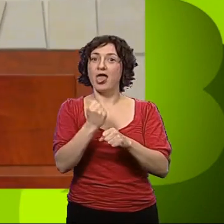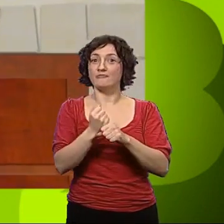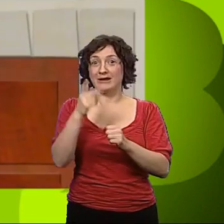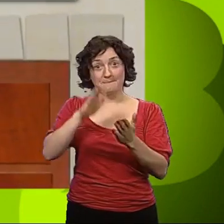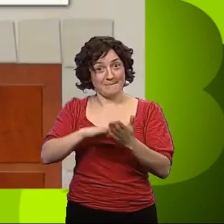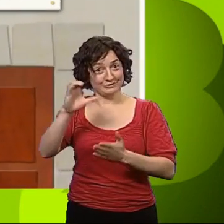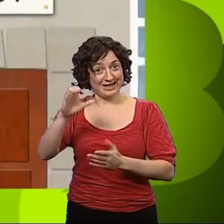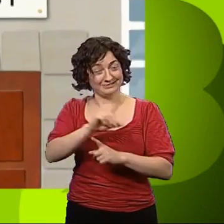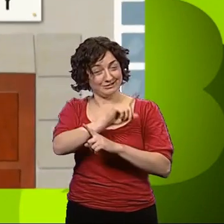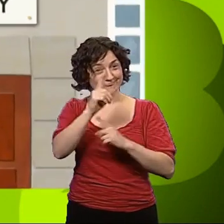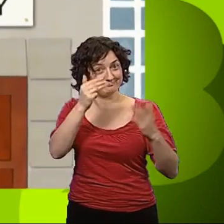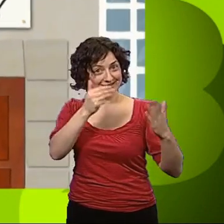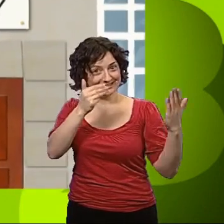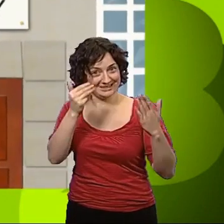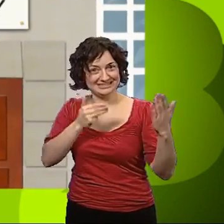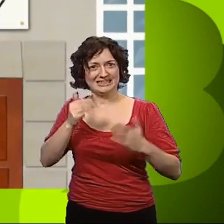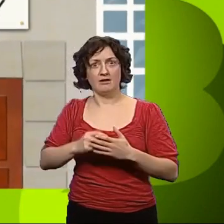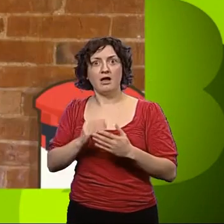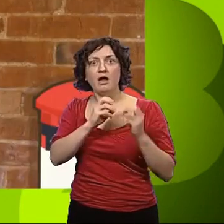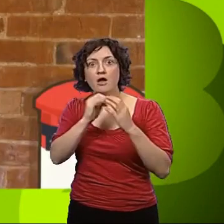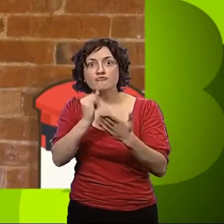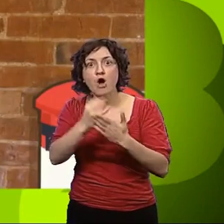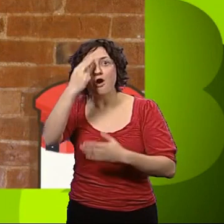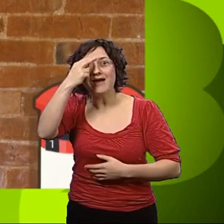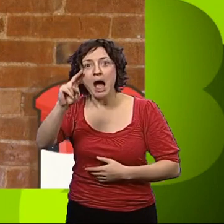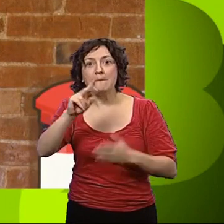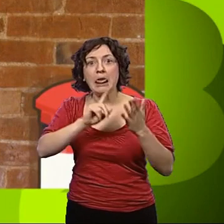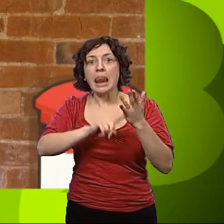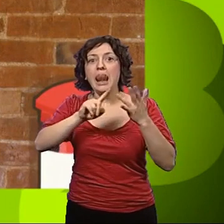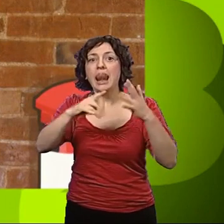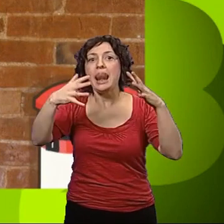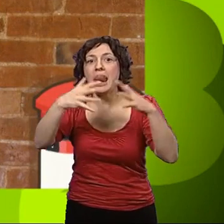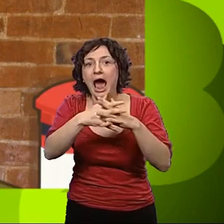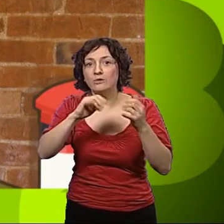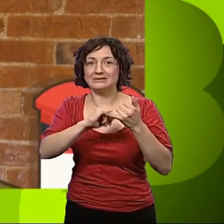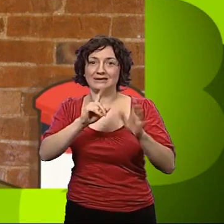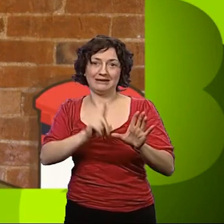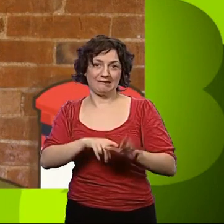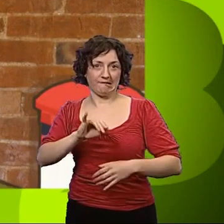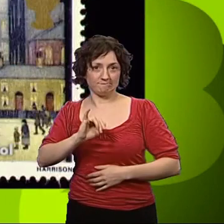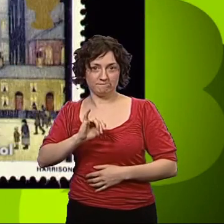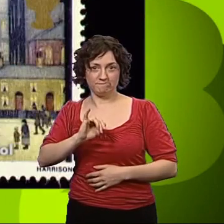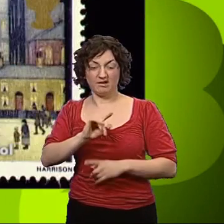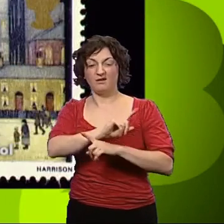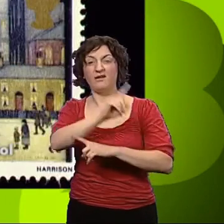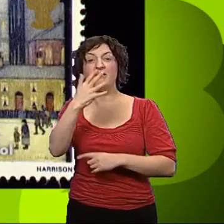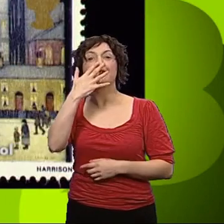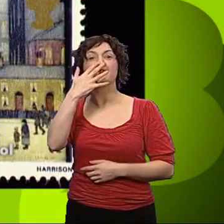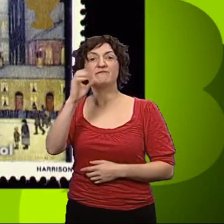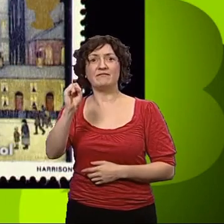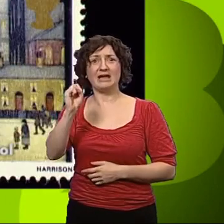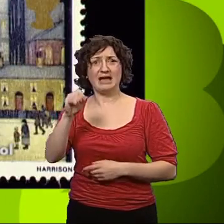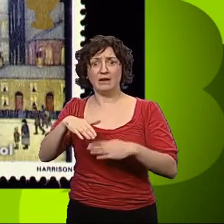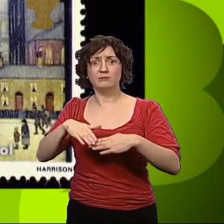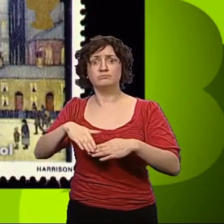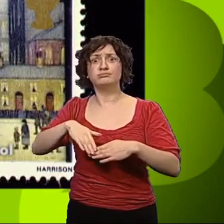L.S. Lousy. Not a very good start. By the time he was in his 50s, he had become really successful, and in 1967, the Royal Mail